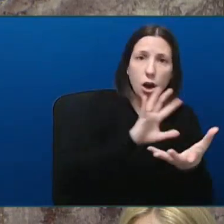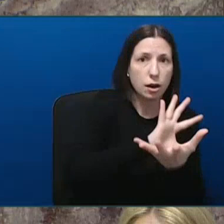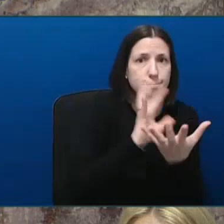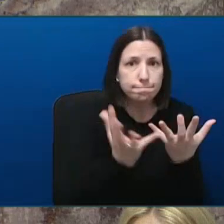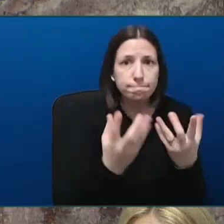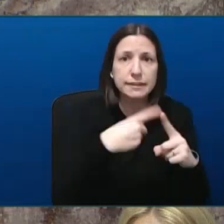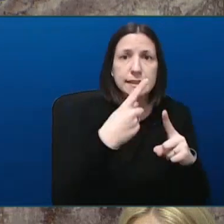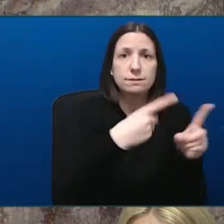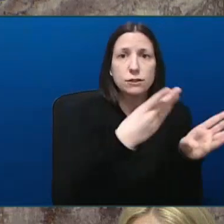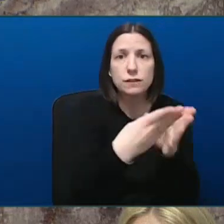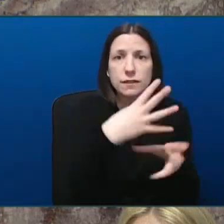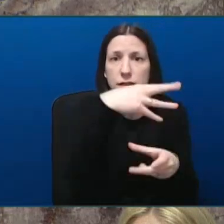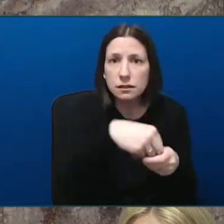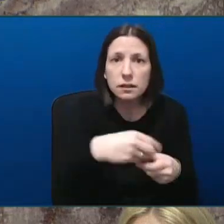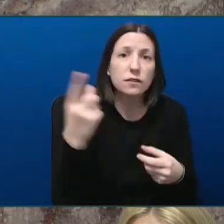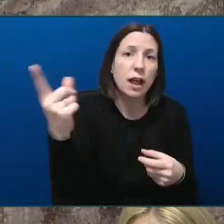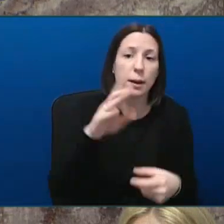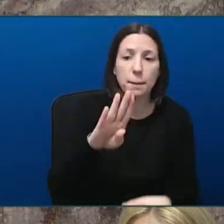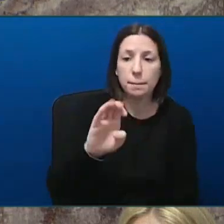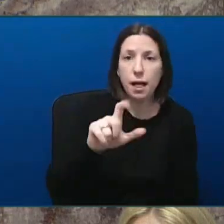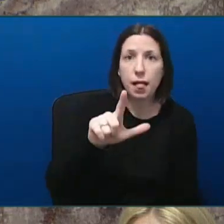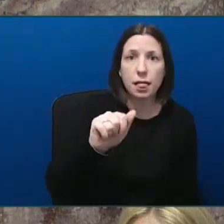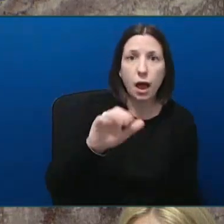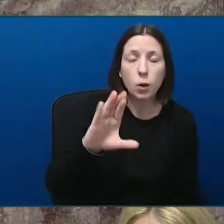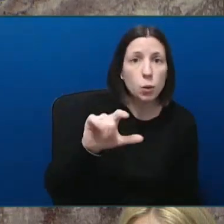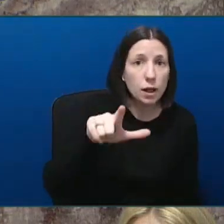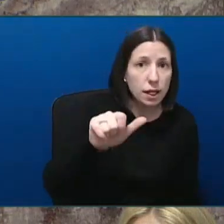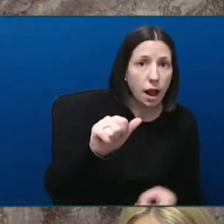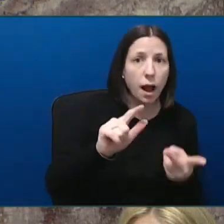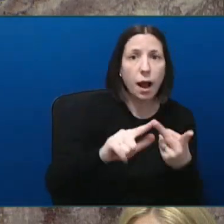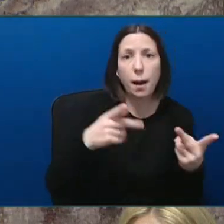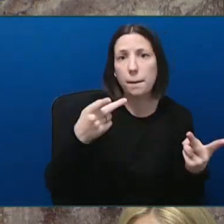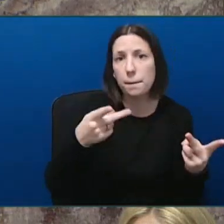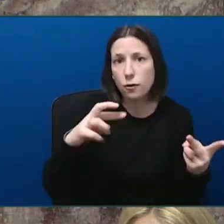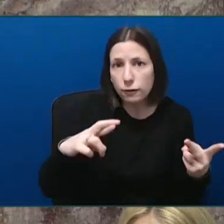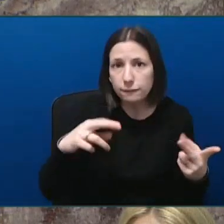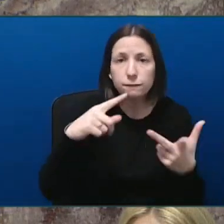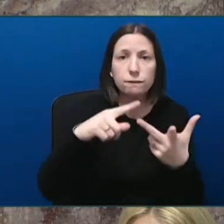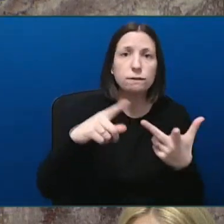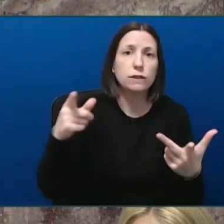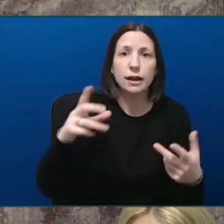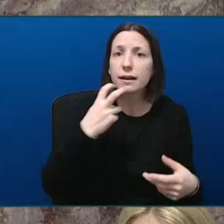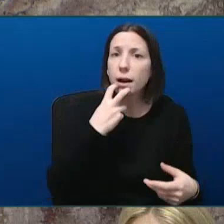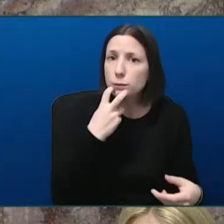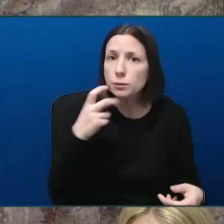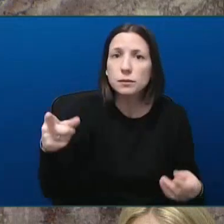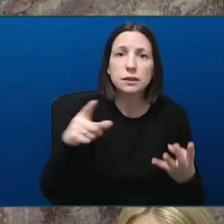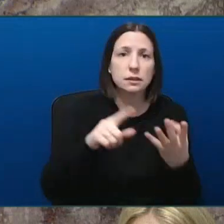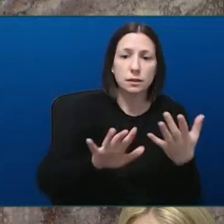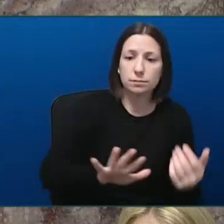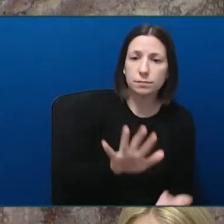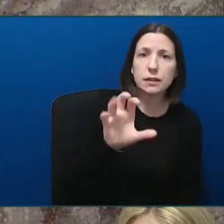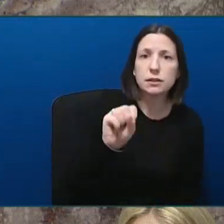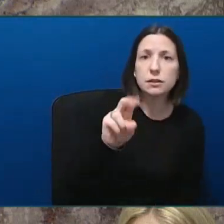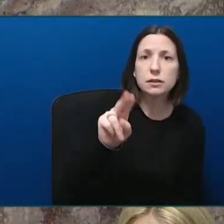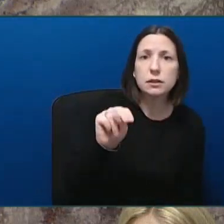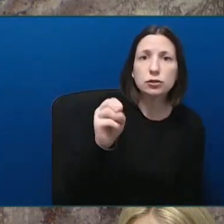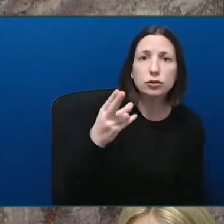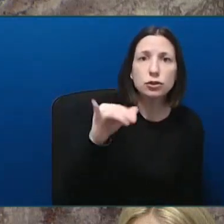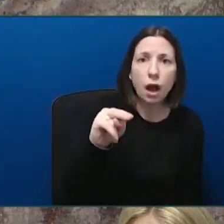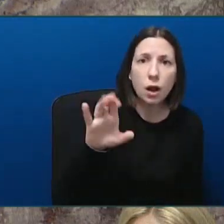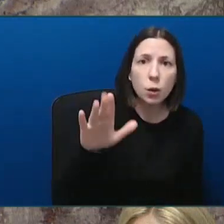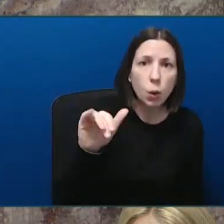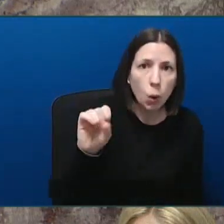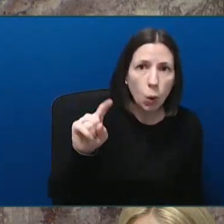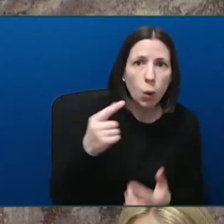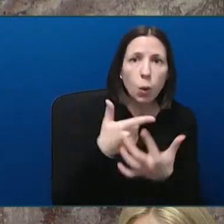at Kamloops and Powell River and up the Sunshine Coast, that is part of the answer to this. When we talk about expanding sobering